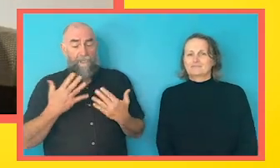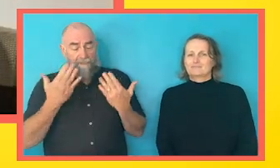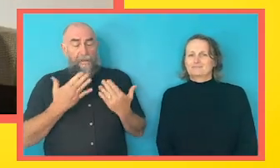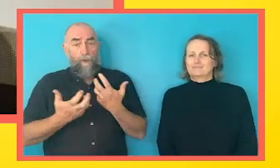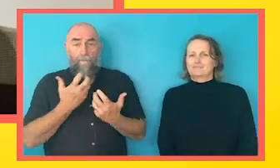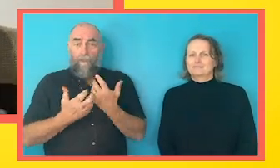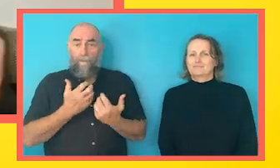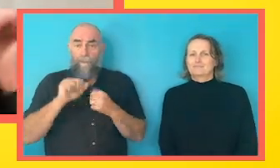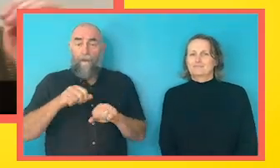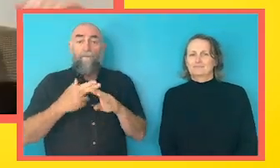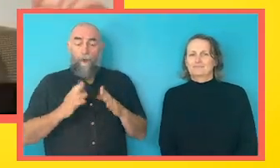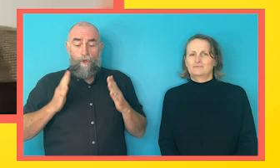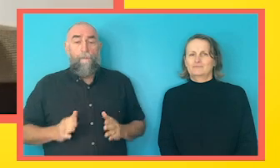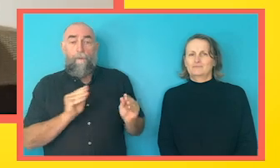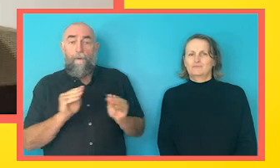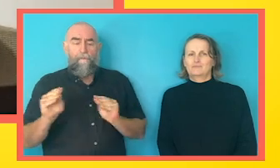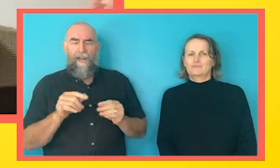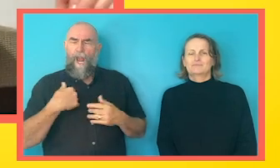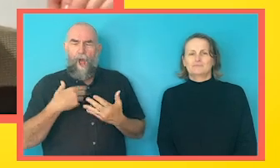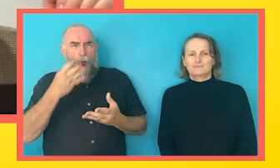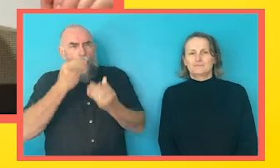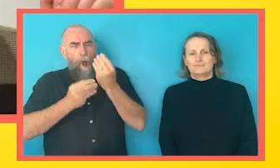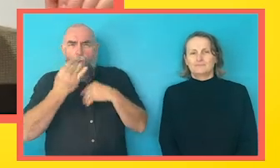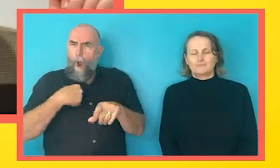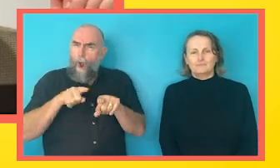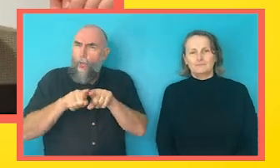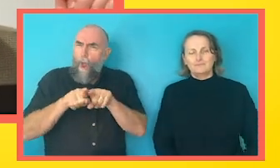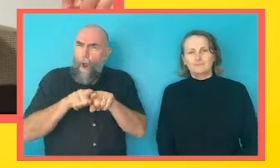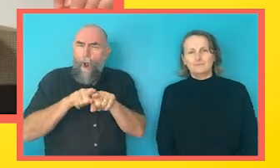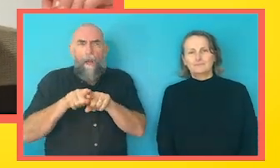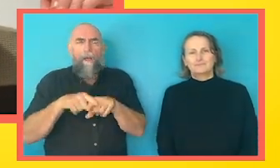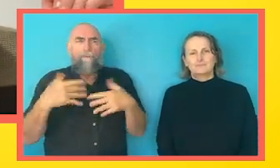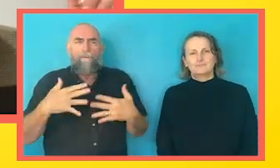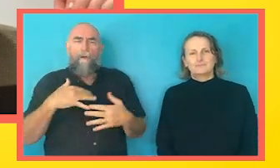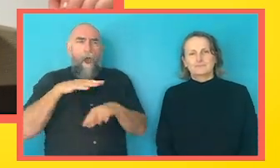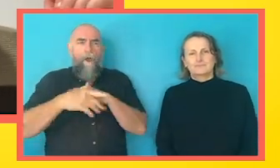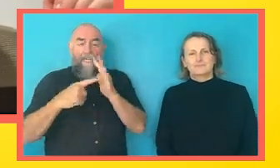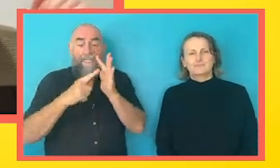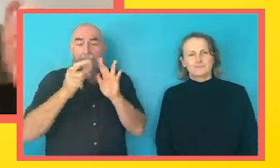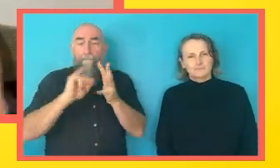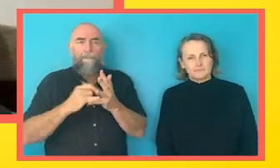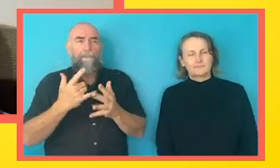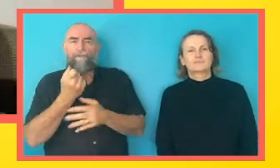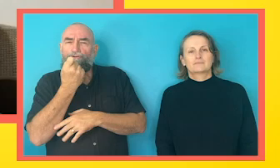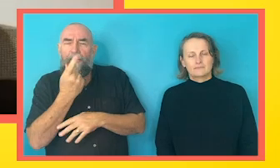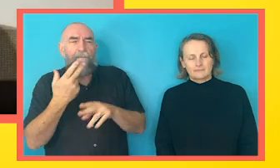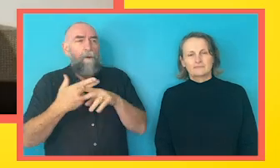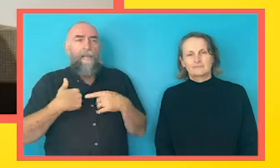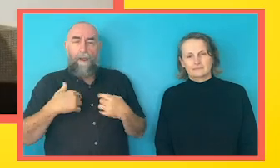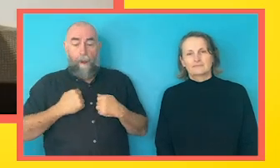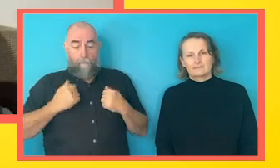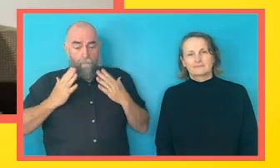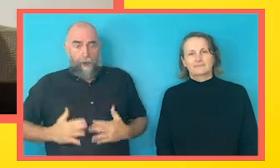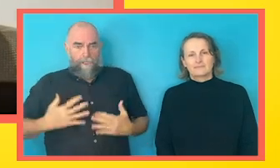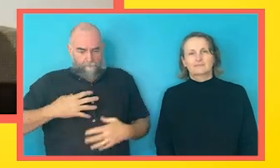human movement because, and I was really able to learn lots of tips and tricks to make sure that I could